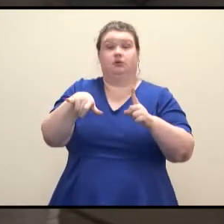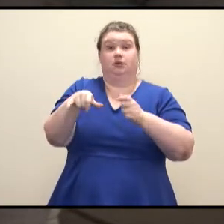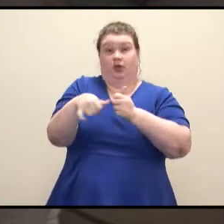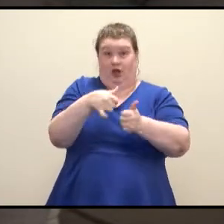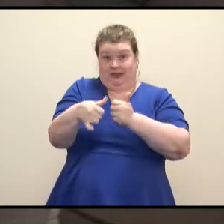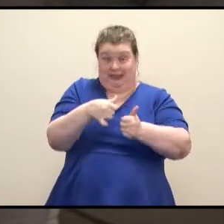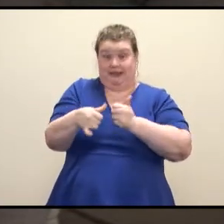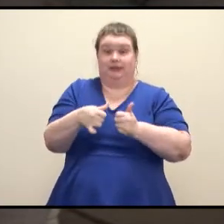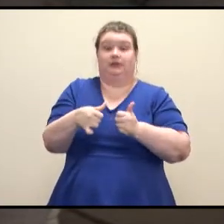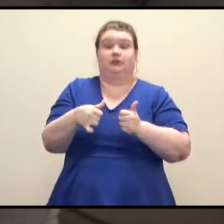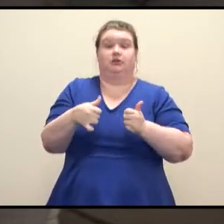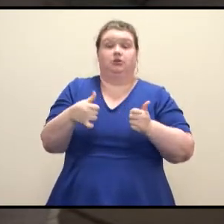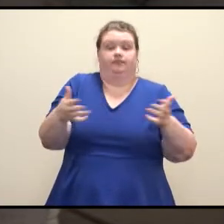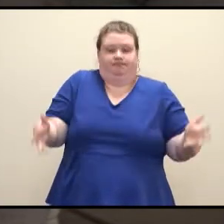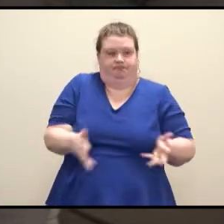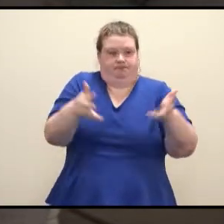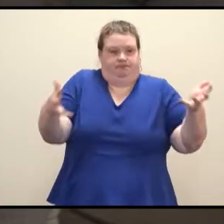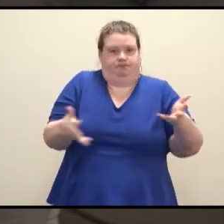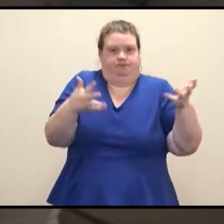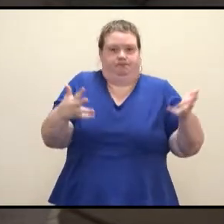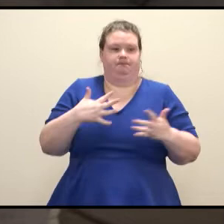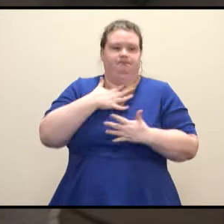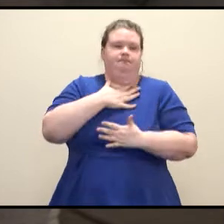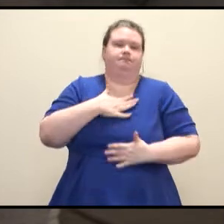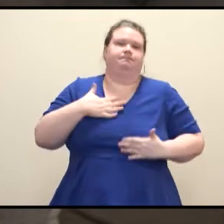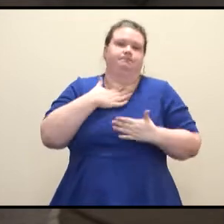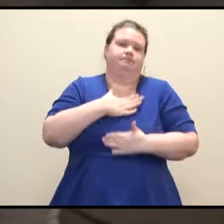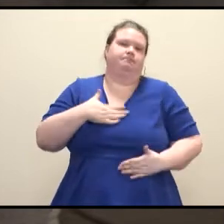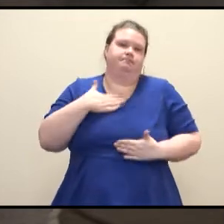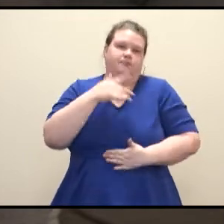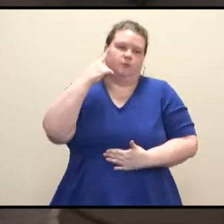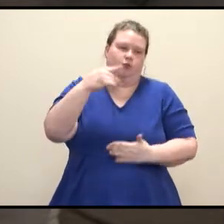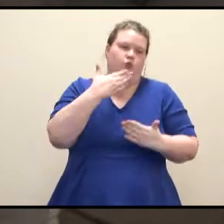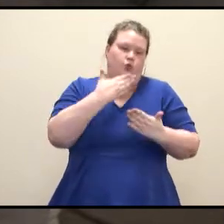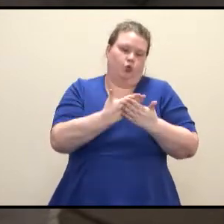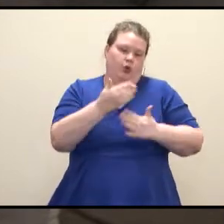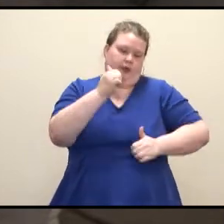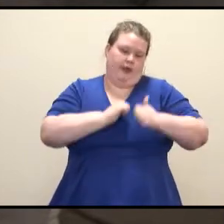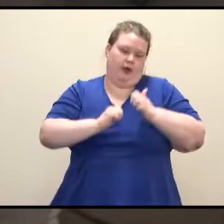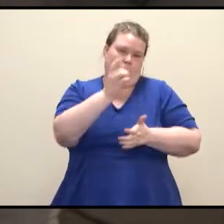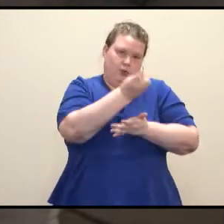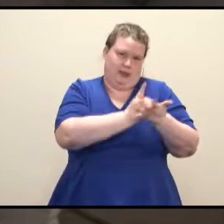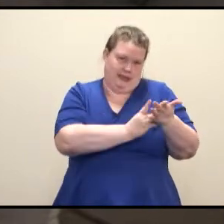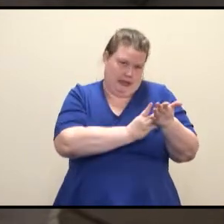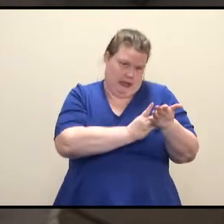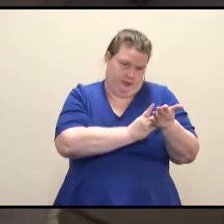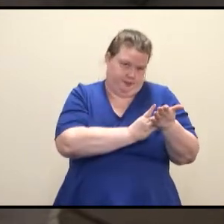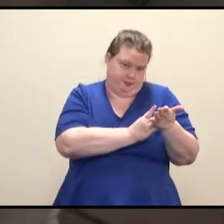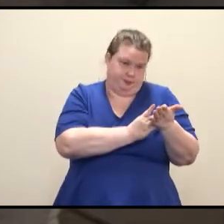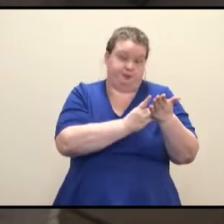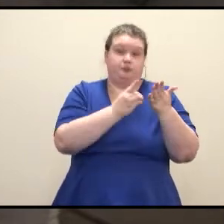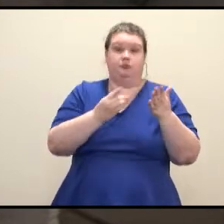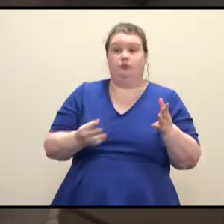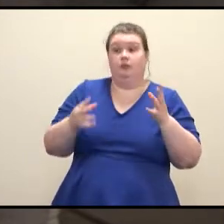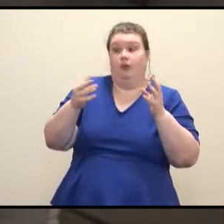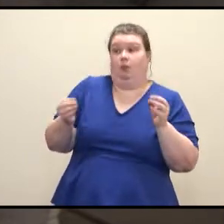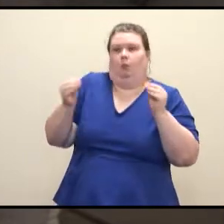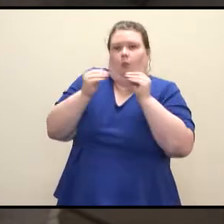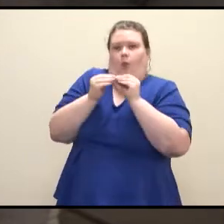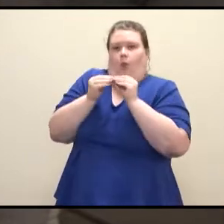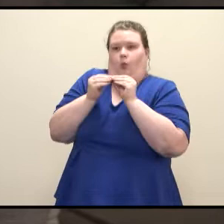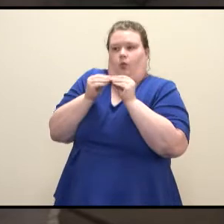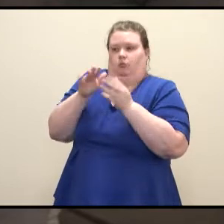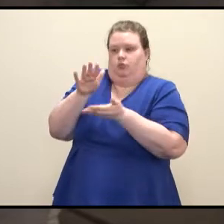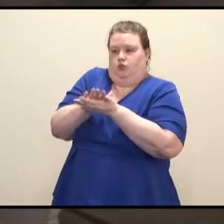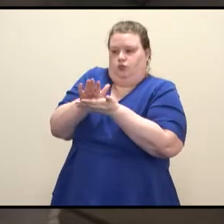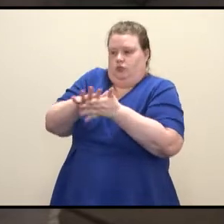for good theatrical design, to increase the number of schools that we have adapted technical theater as an academic subject